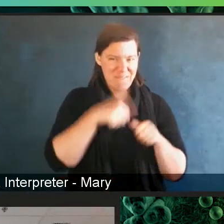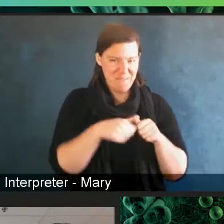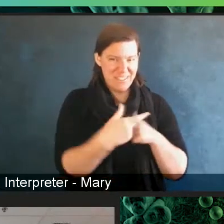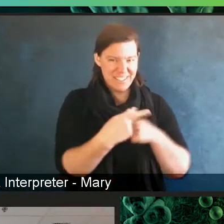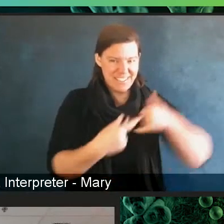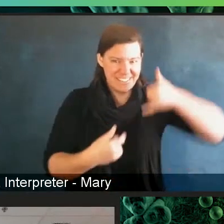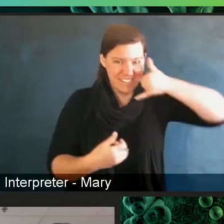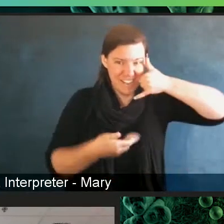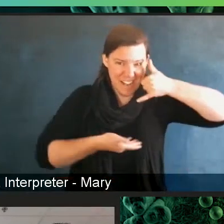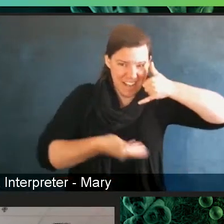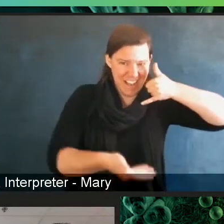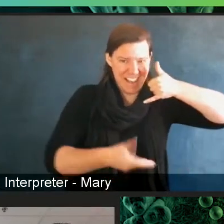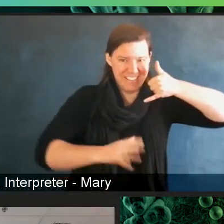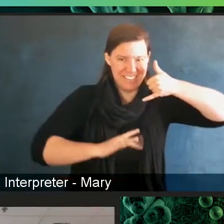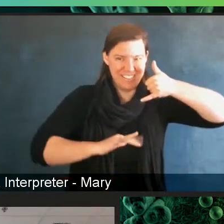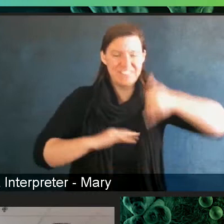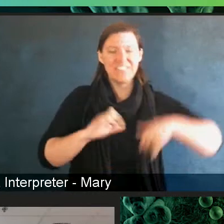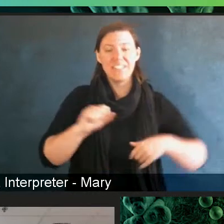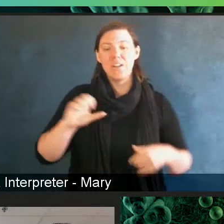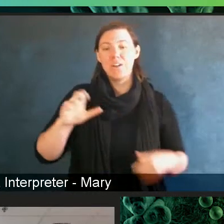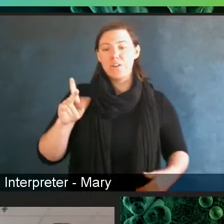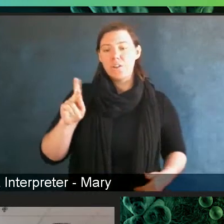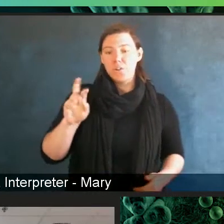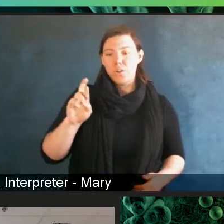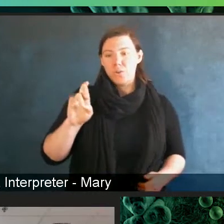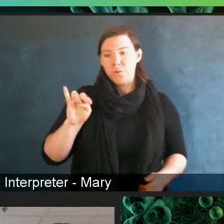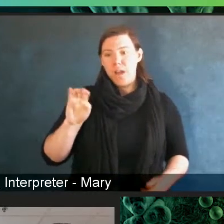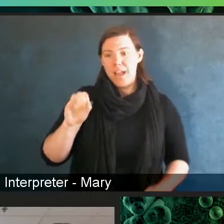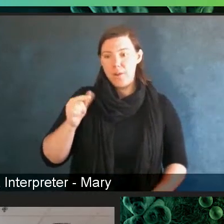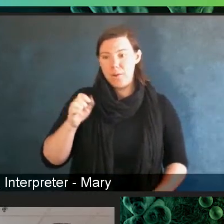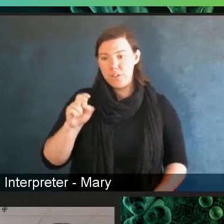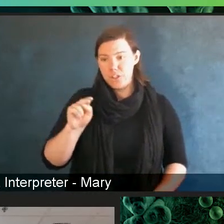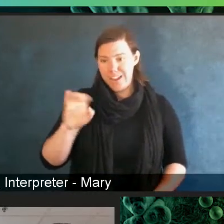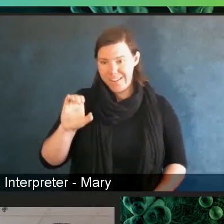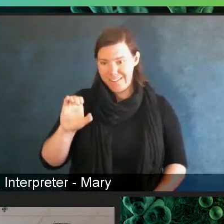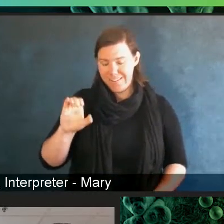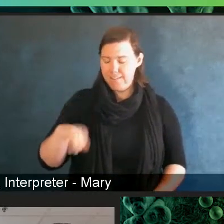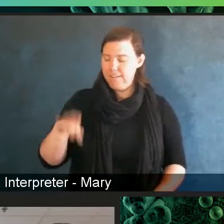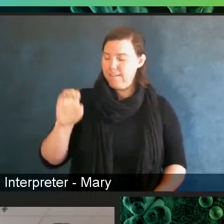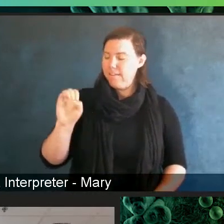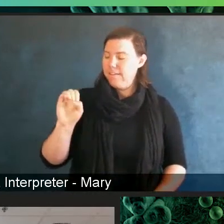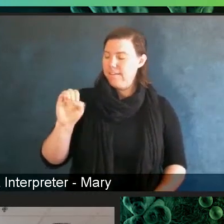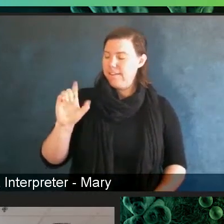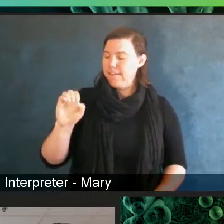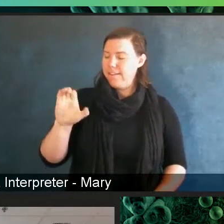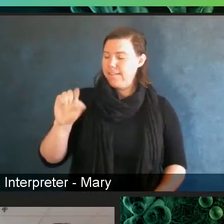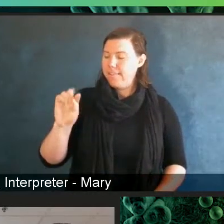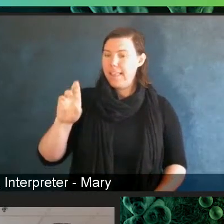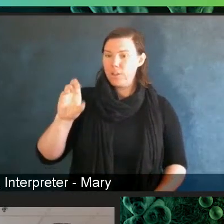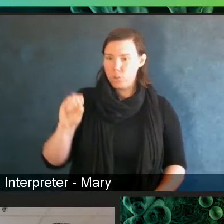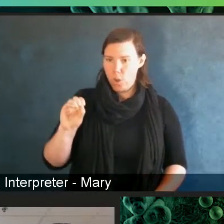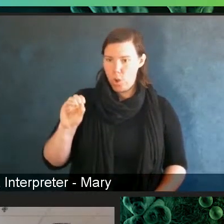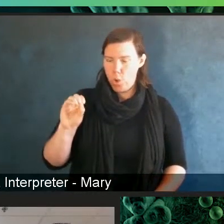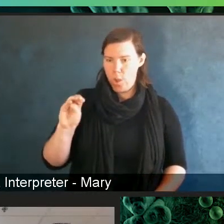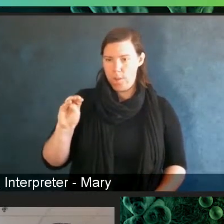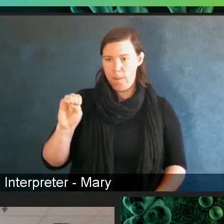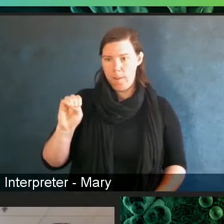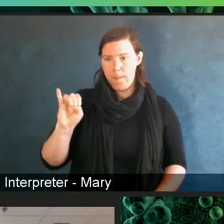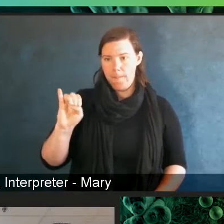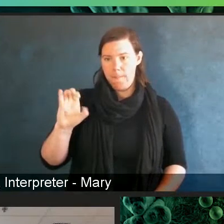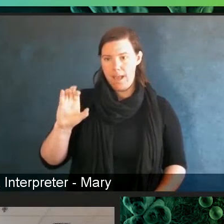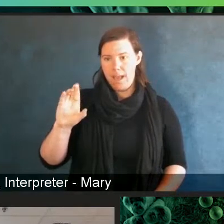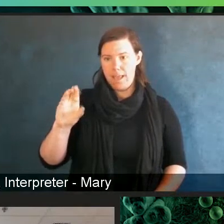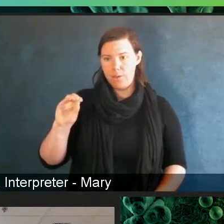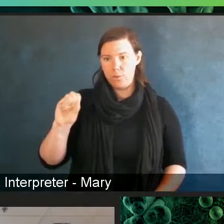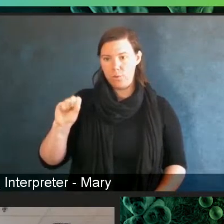electron microscopy. And it's a set of techniques that we use to look at things that are too small to see in very high details with